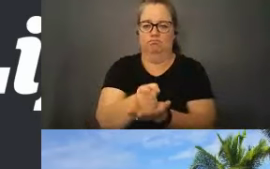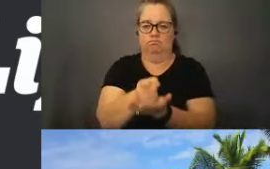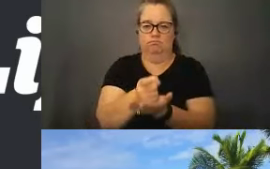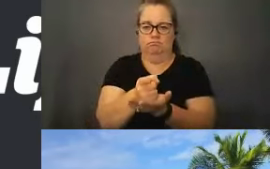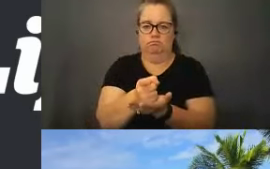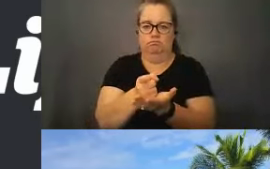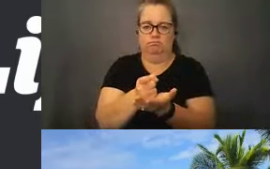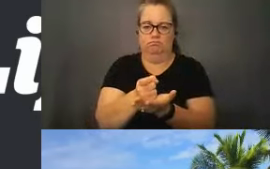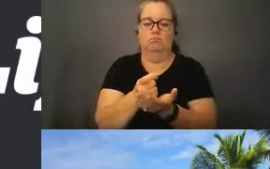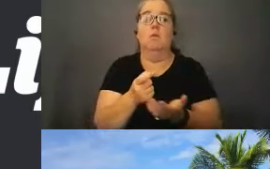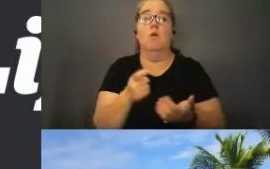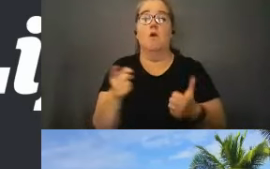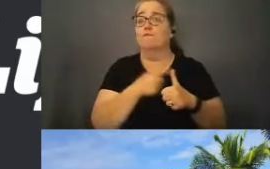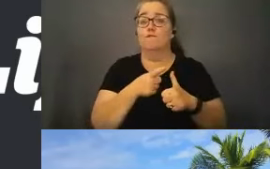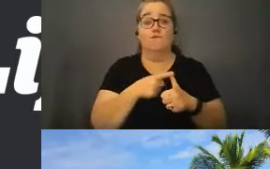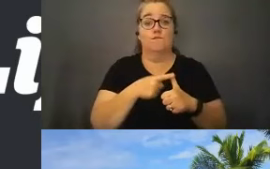And the first